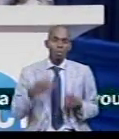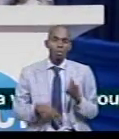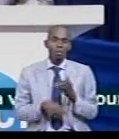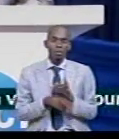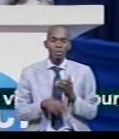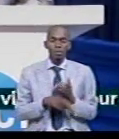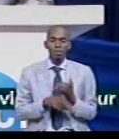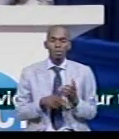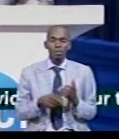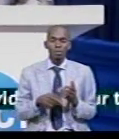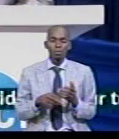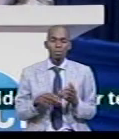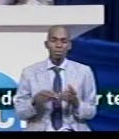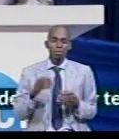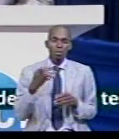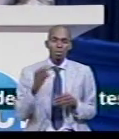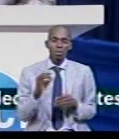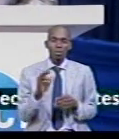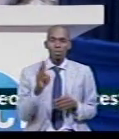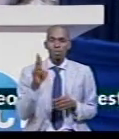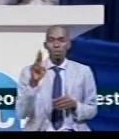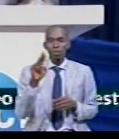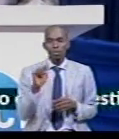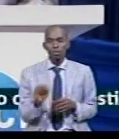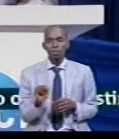Commander, United Nations Mission in Cote